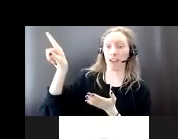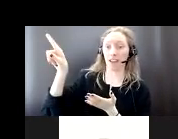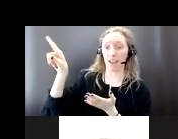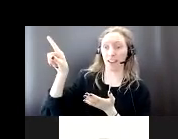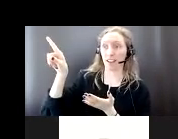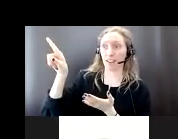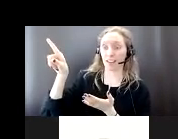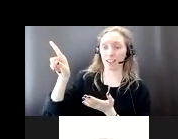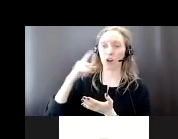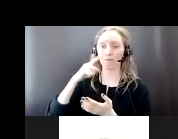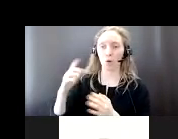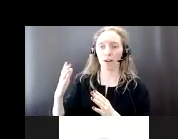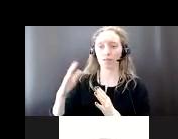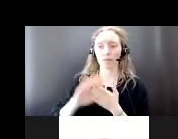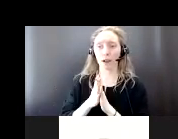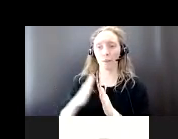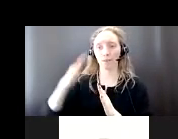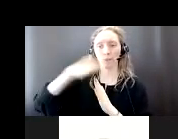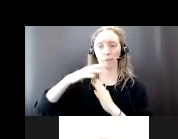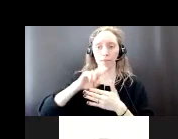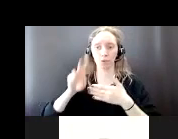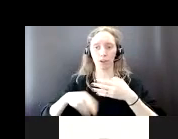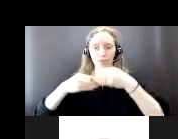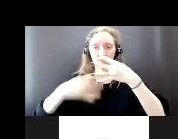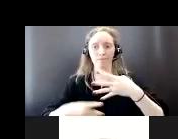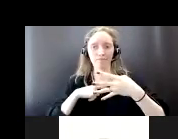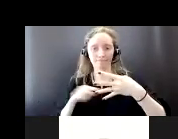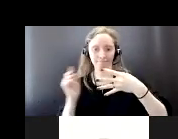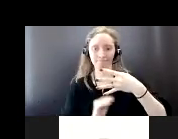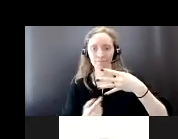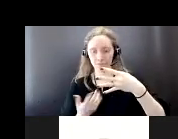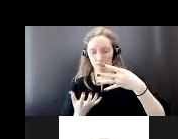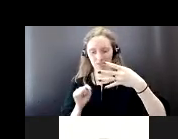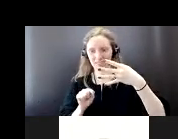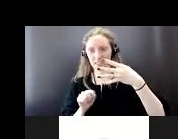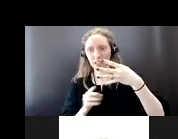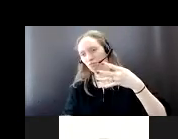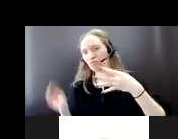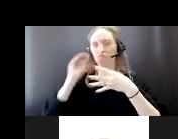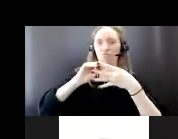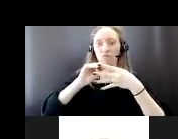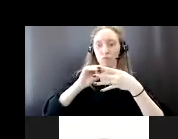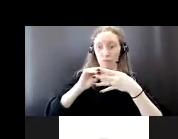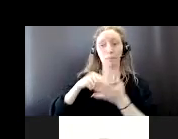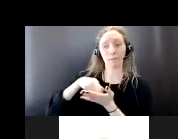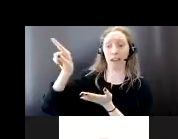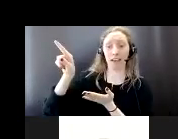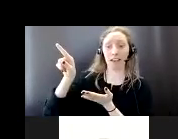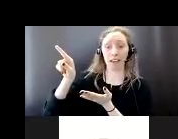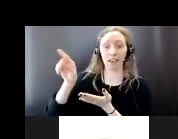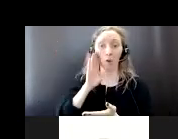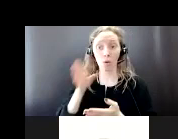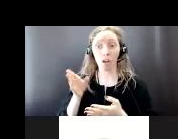if you're looking for, let's say, for example, support for your printer, and you type in HP